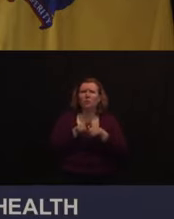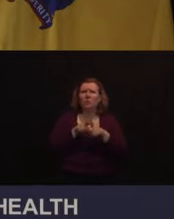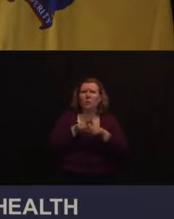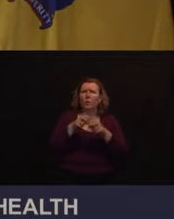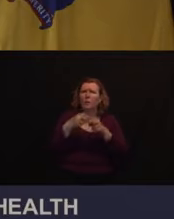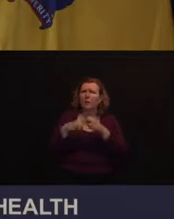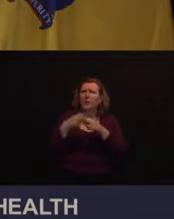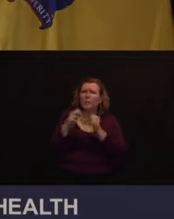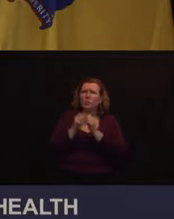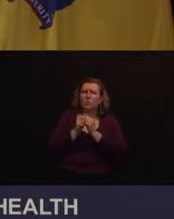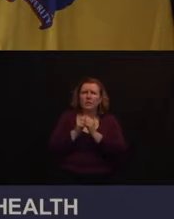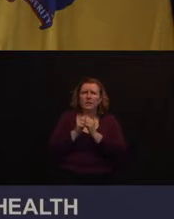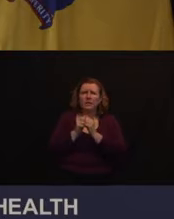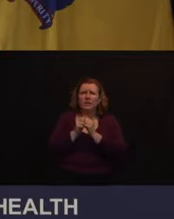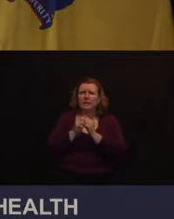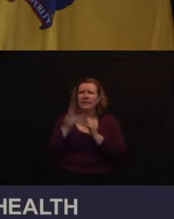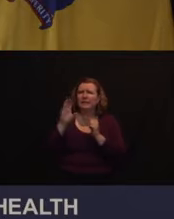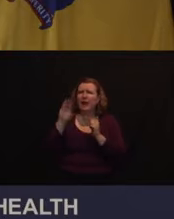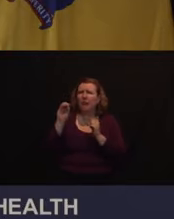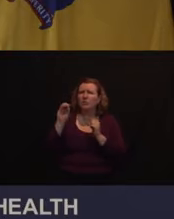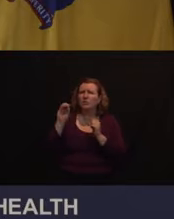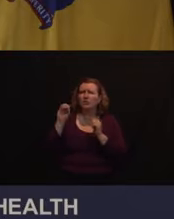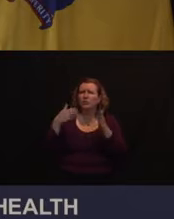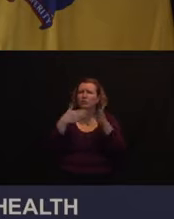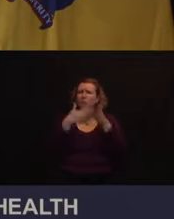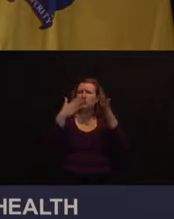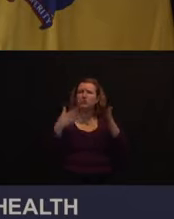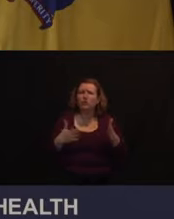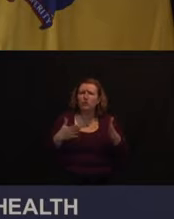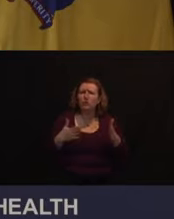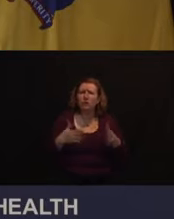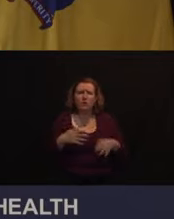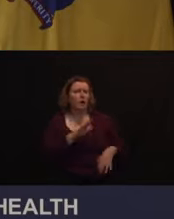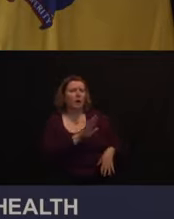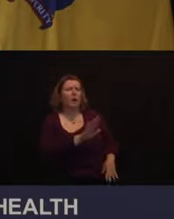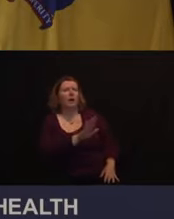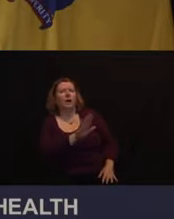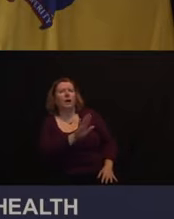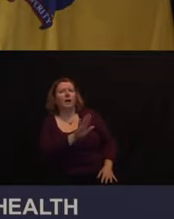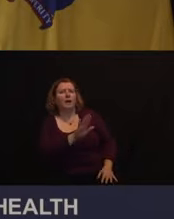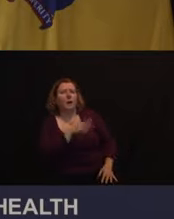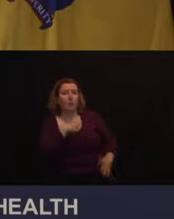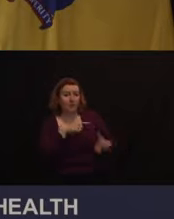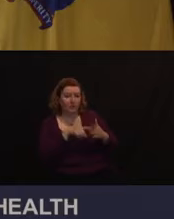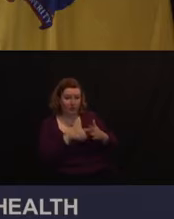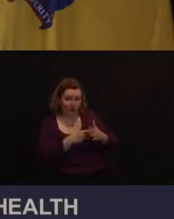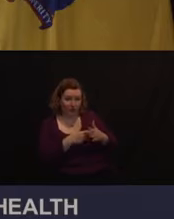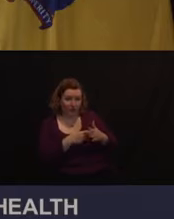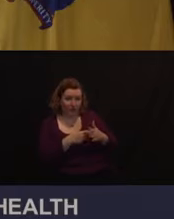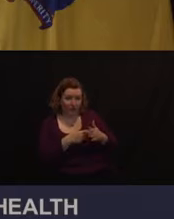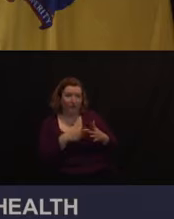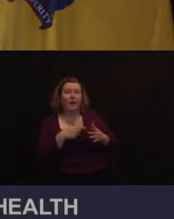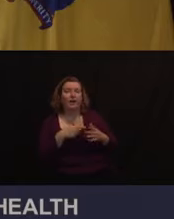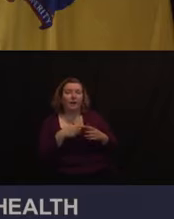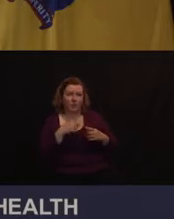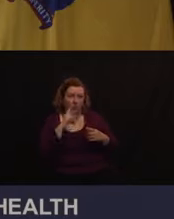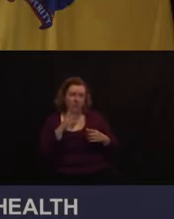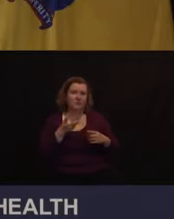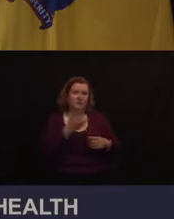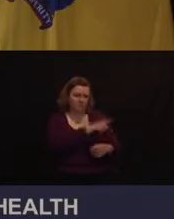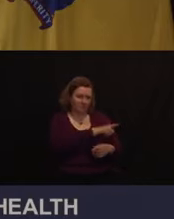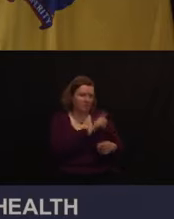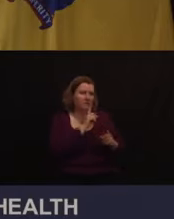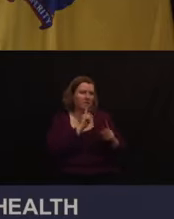this or respond to their conclusion. So Matt, I'll start and then I'll hand things over to Pat, who I'm sure will want to address the last one. I would